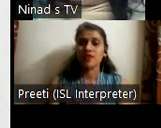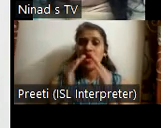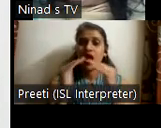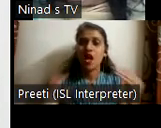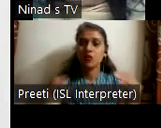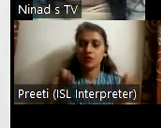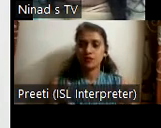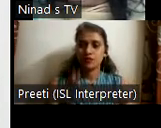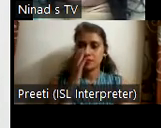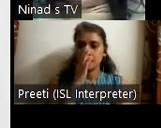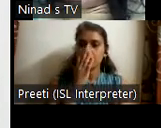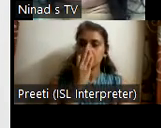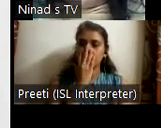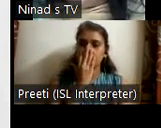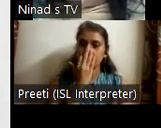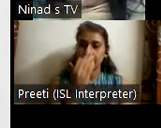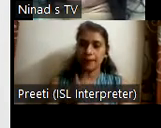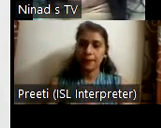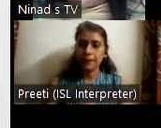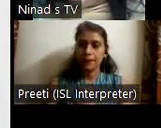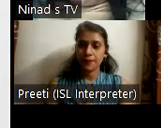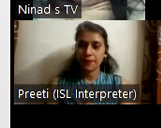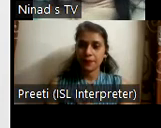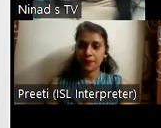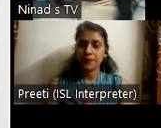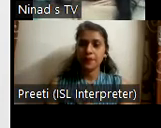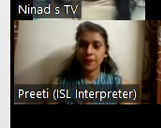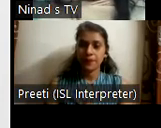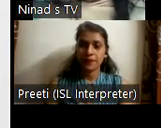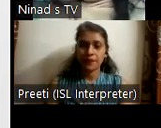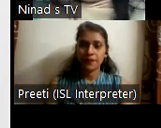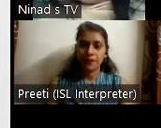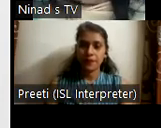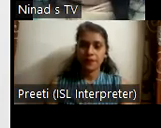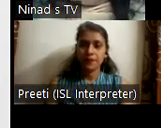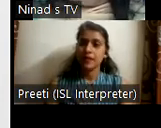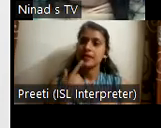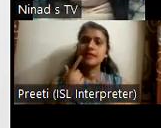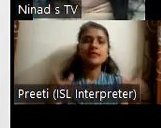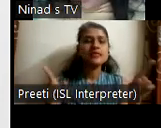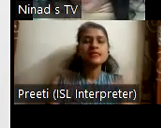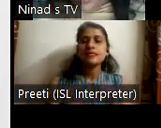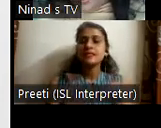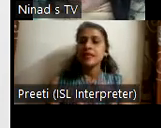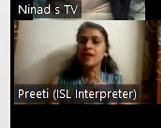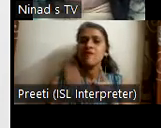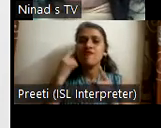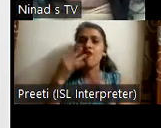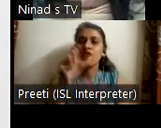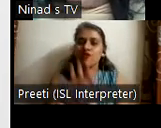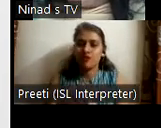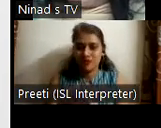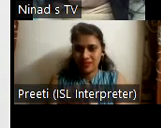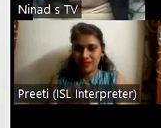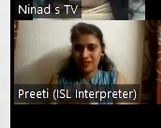is the same thing, it's an inclusive community. It can be the same thing in terms of inclusion. And that is